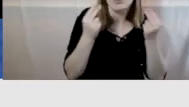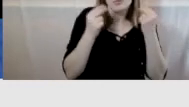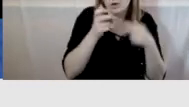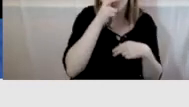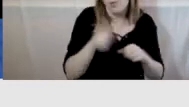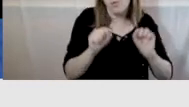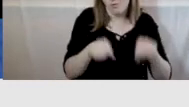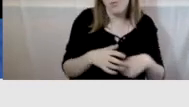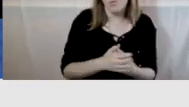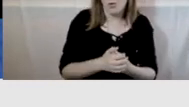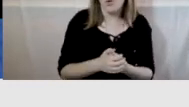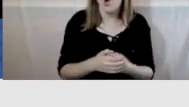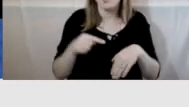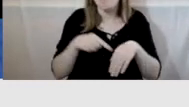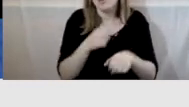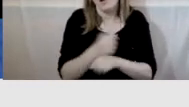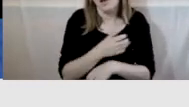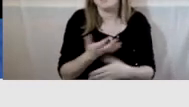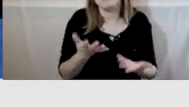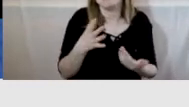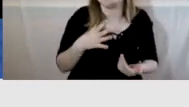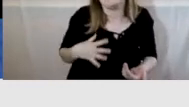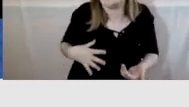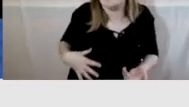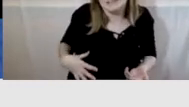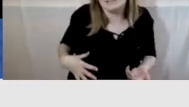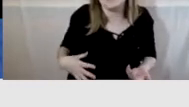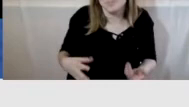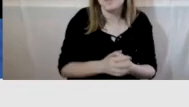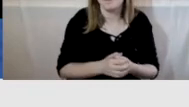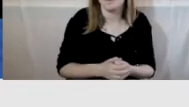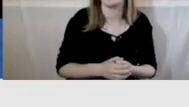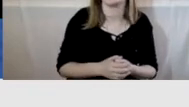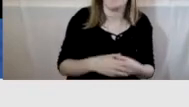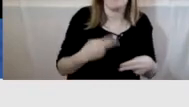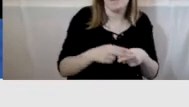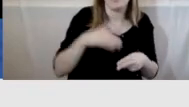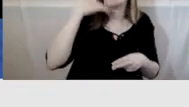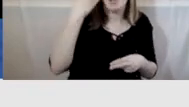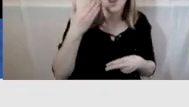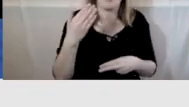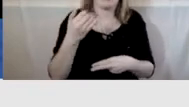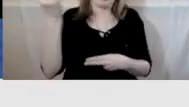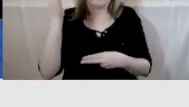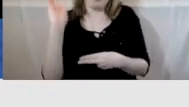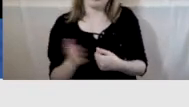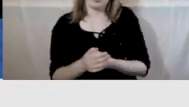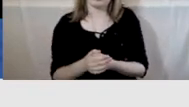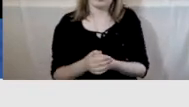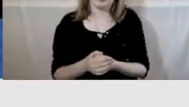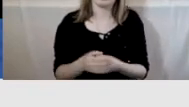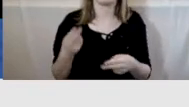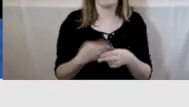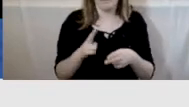sometimes you have to endure this to enjoy the other matters. So it's again, using